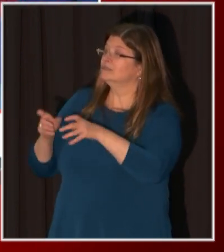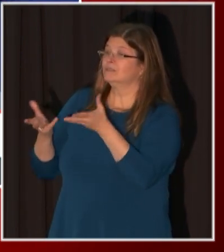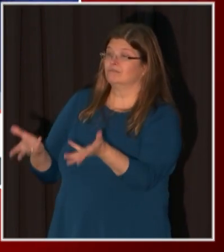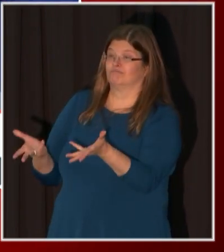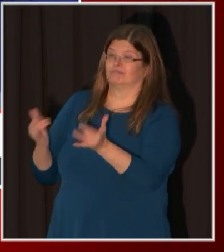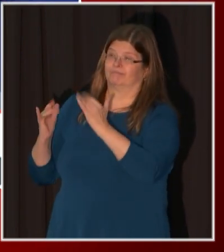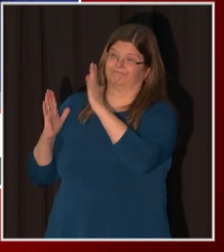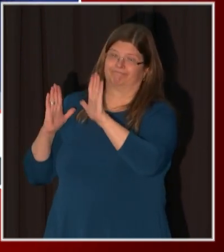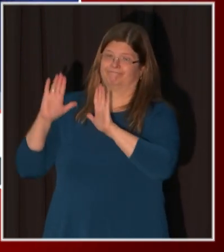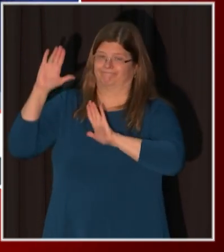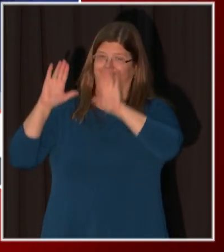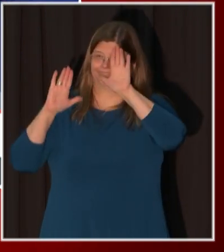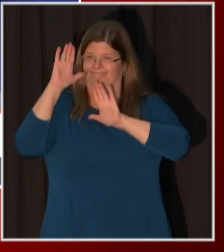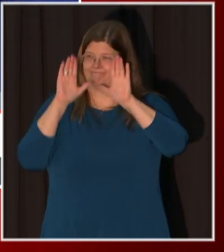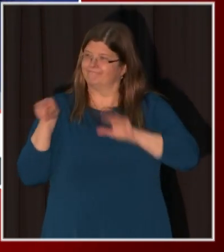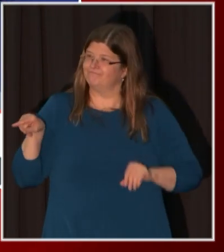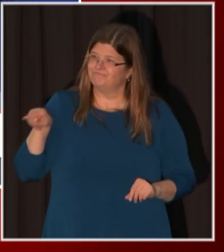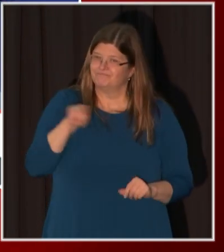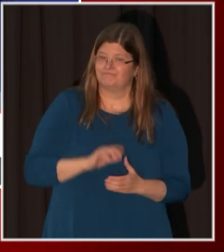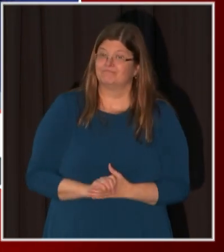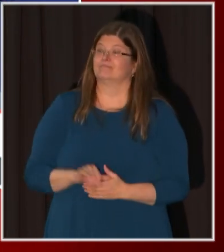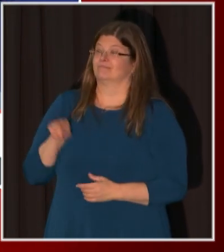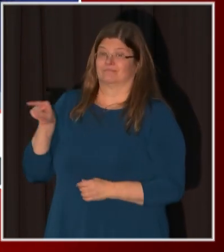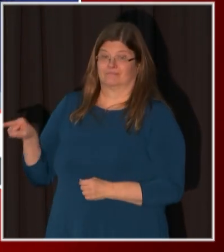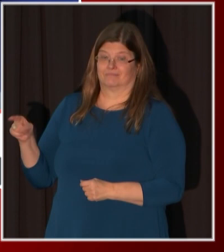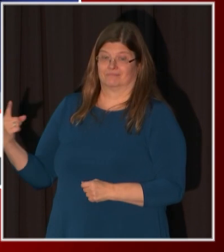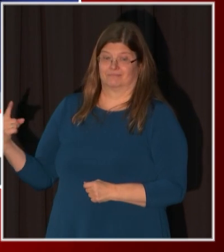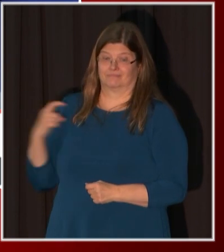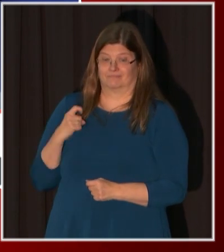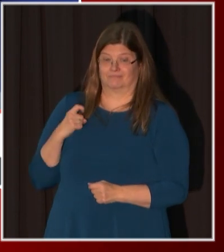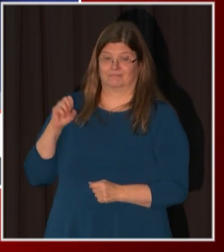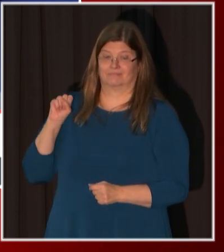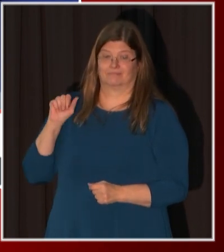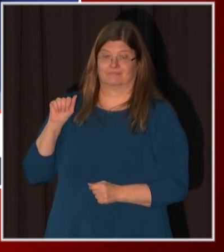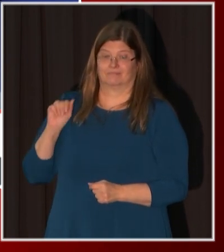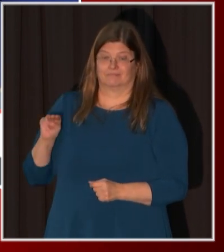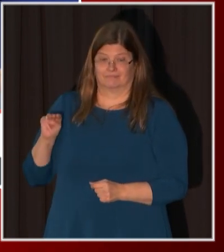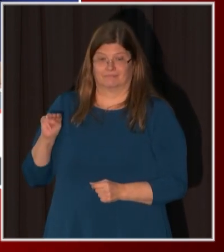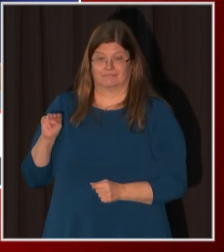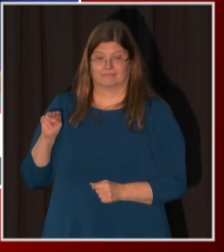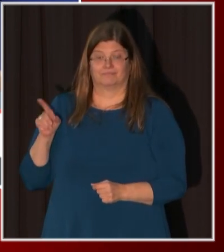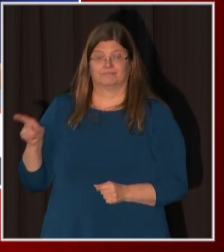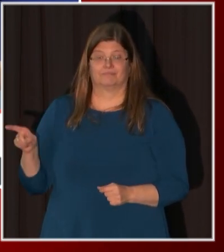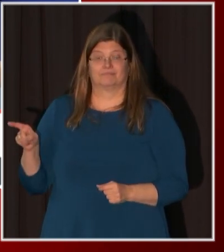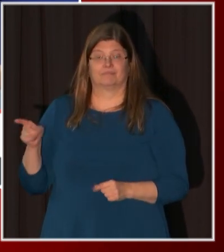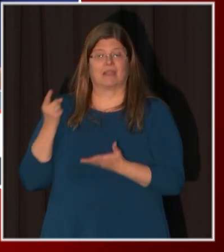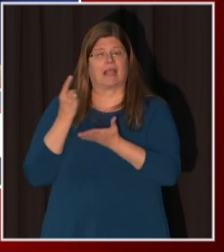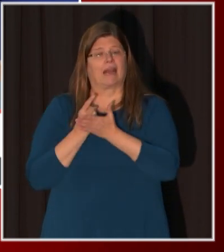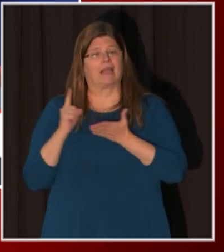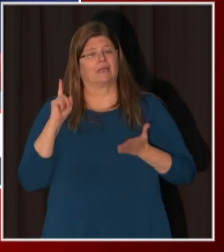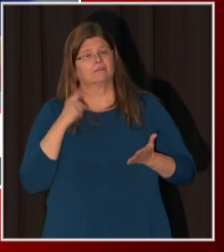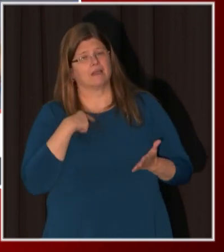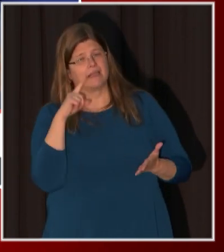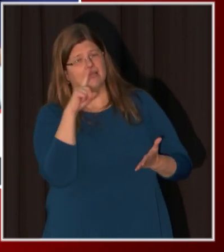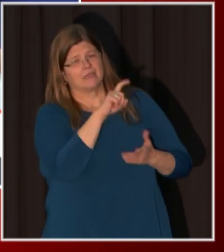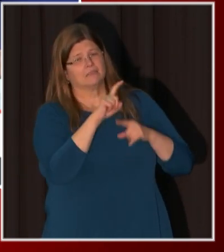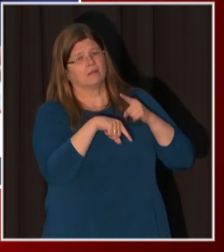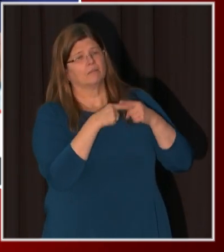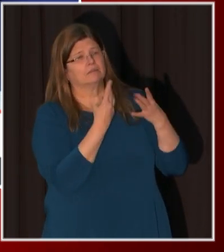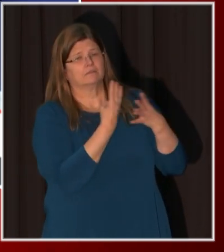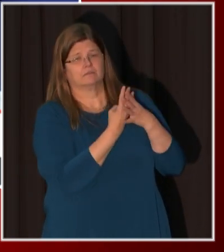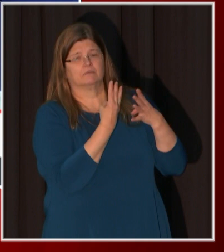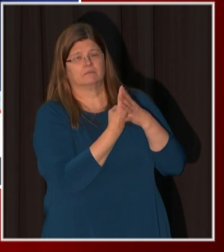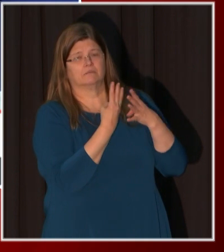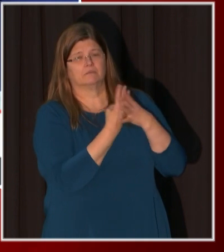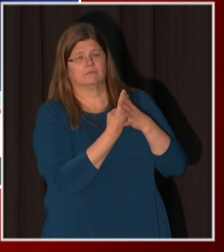Any questions? Yes, Sam? Yes, Mayor. Last week I asked you about the DC jail, and of course, I guess the weekend